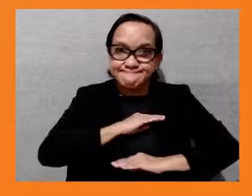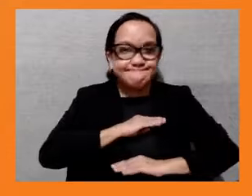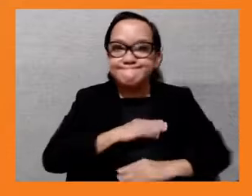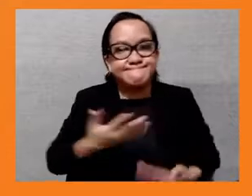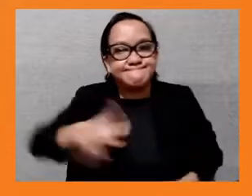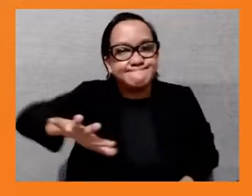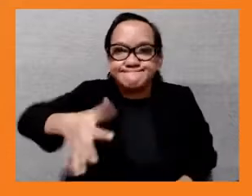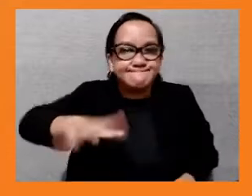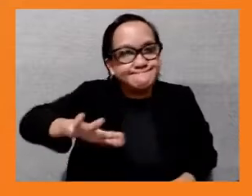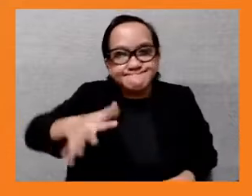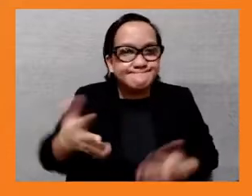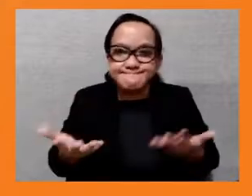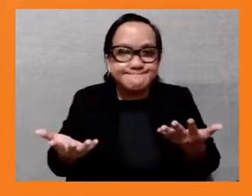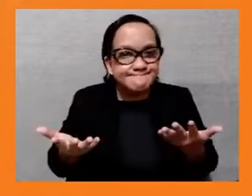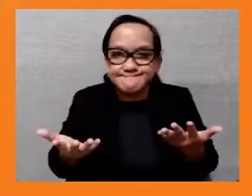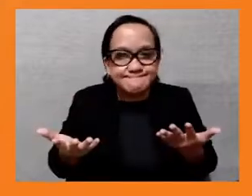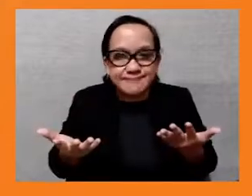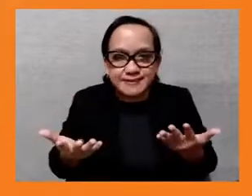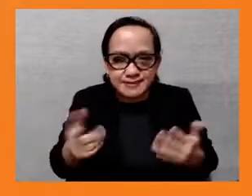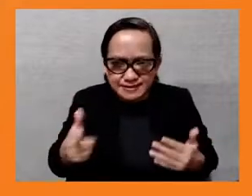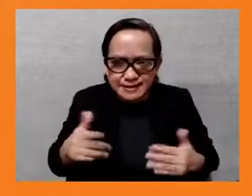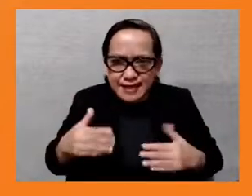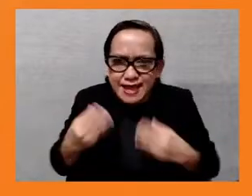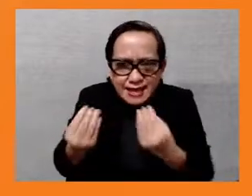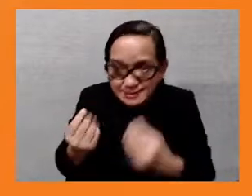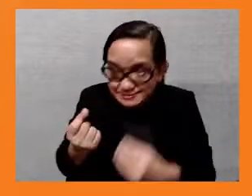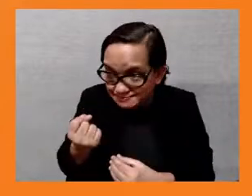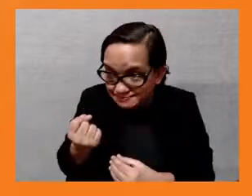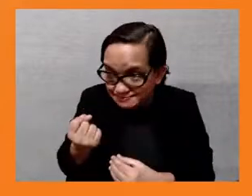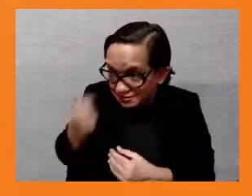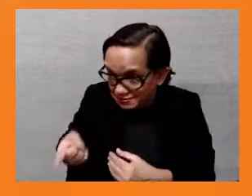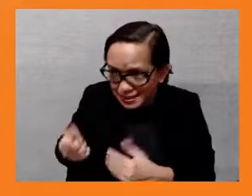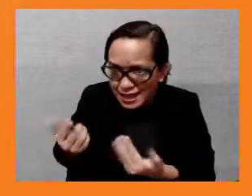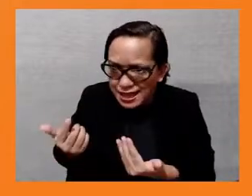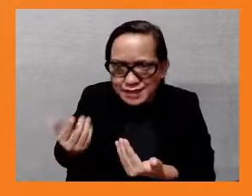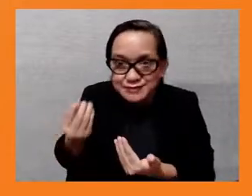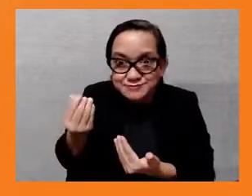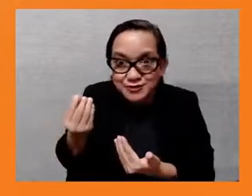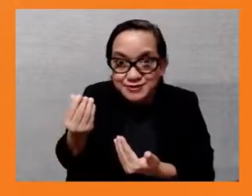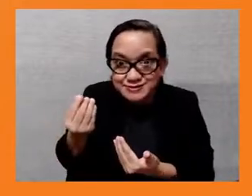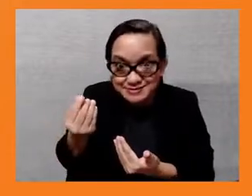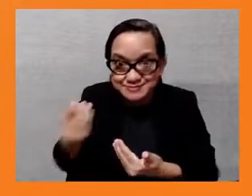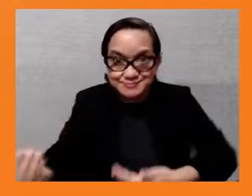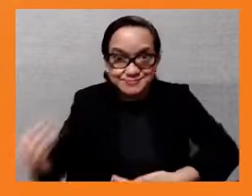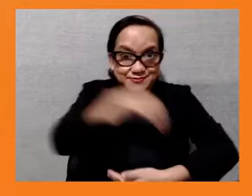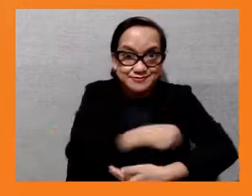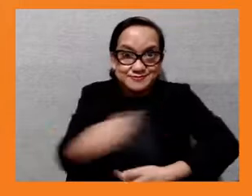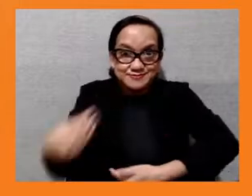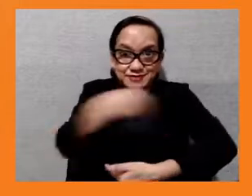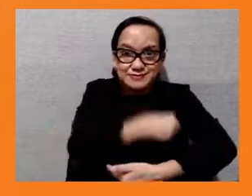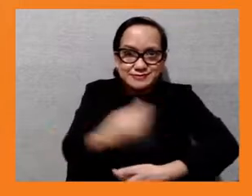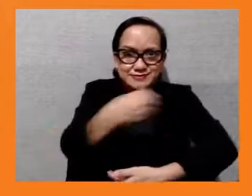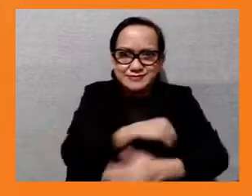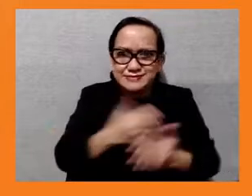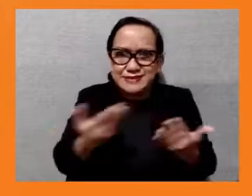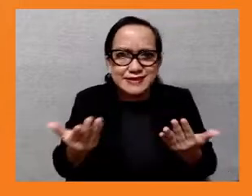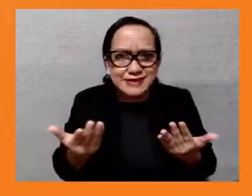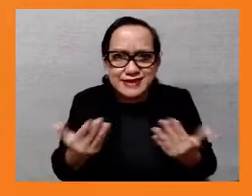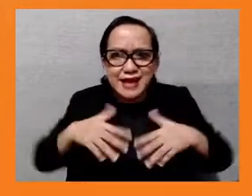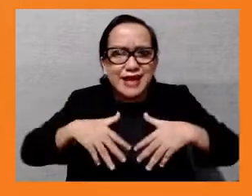looking to integrate contextual risks. And this is important because we need to not only understand, you know, what is the type